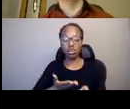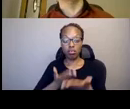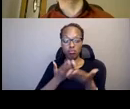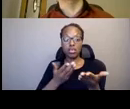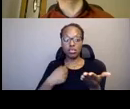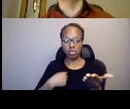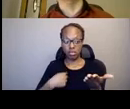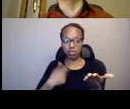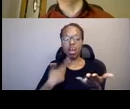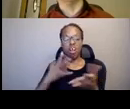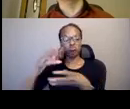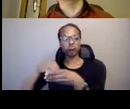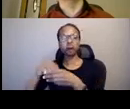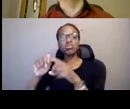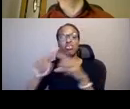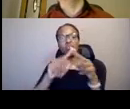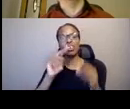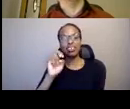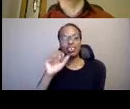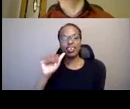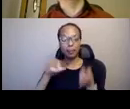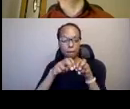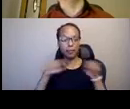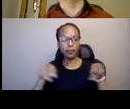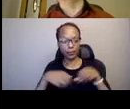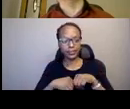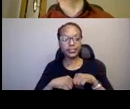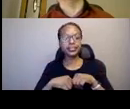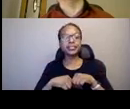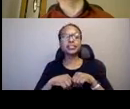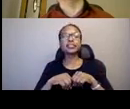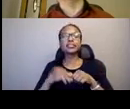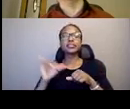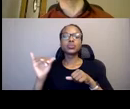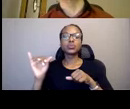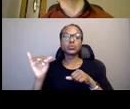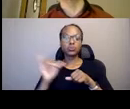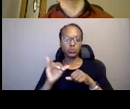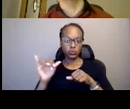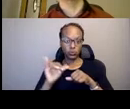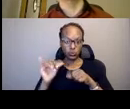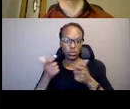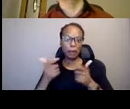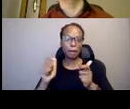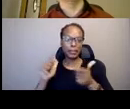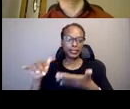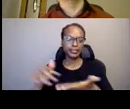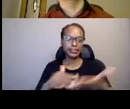to serve on many of the NEA panels and participate in the creation of a major study on regional arts.